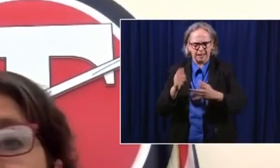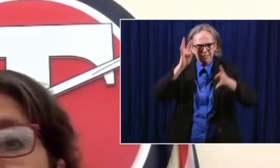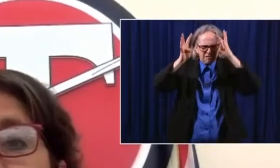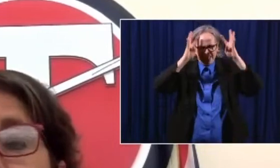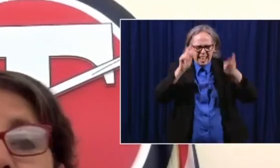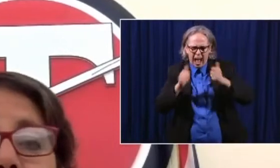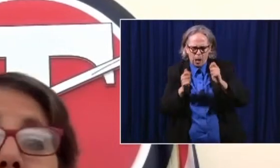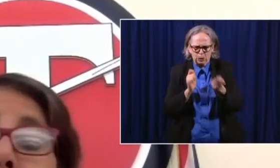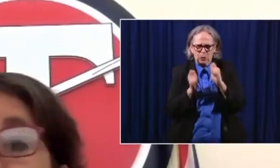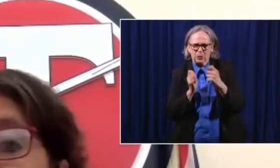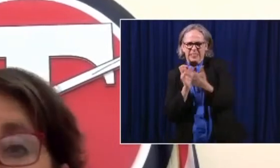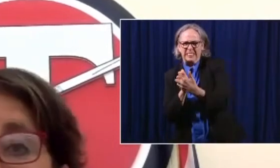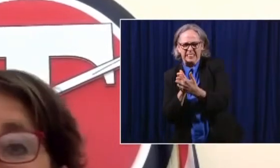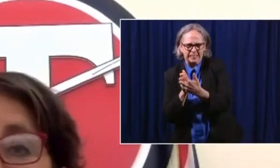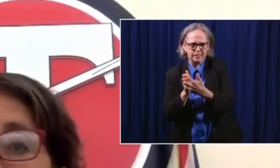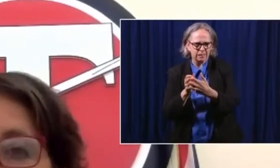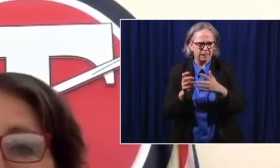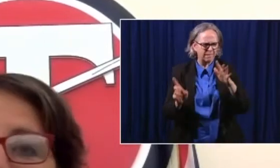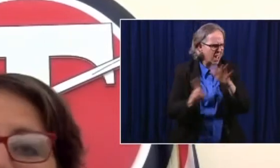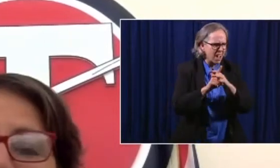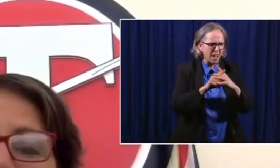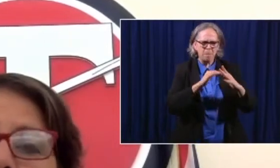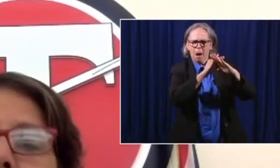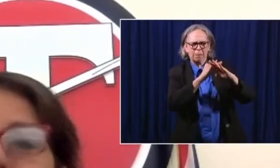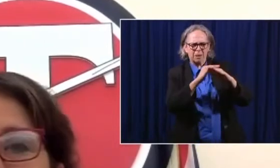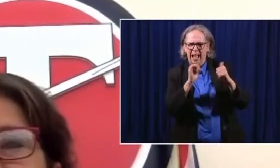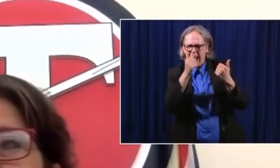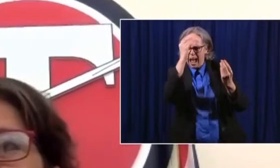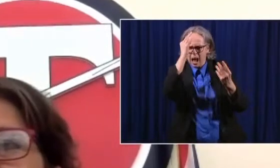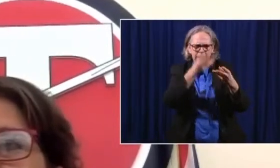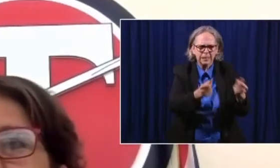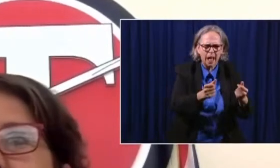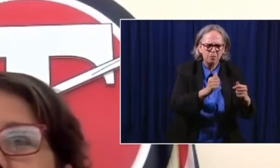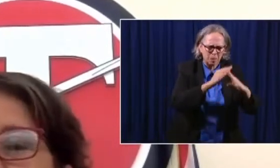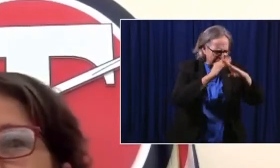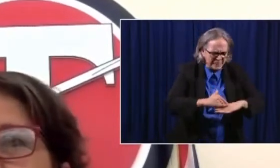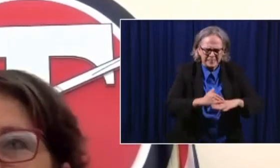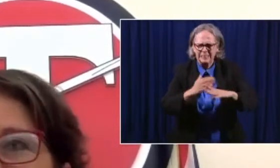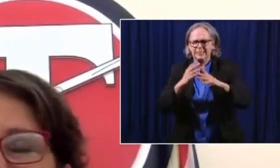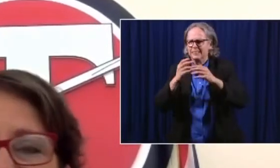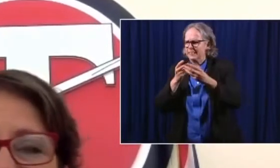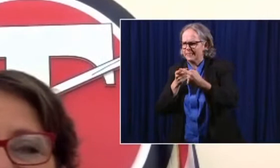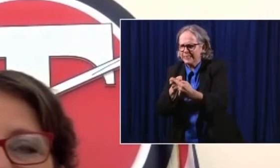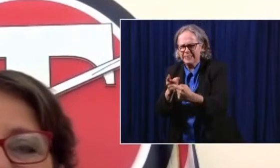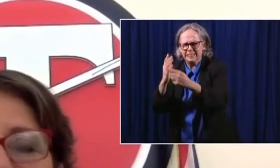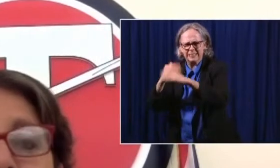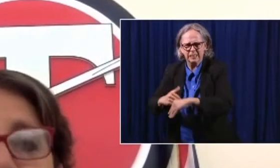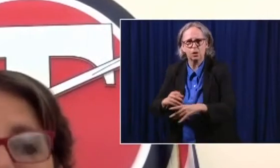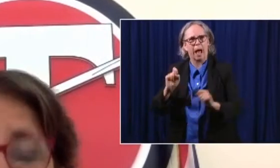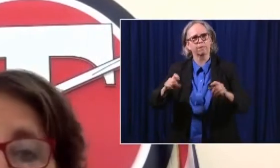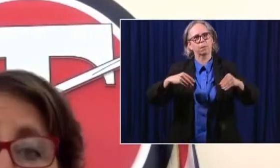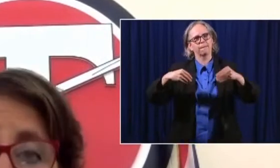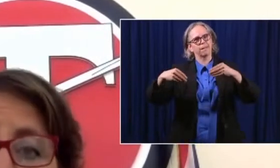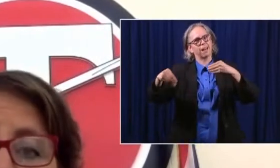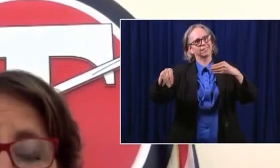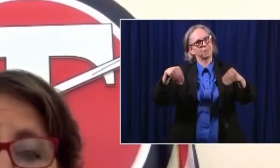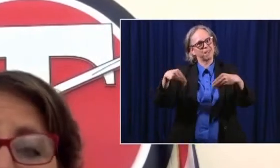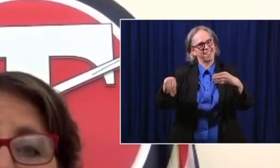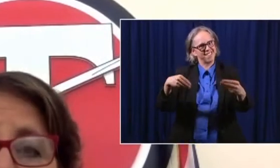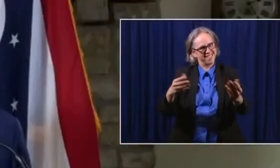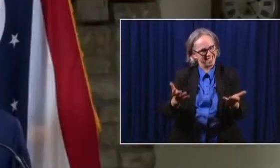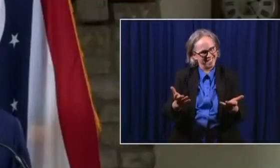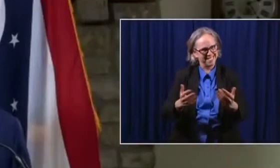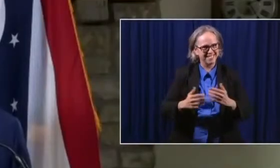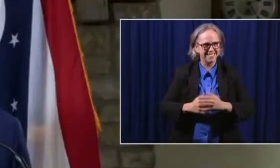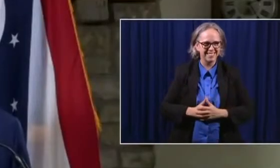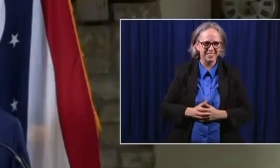avoid those barriers or solutions to those barriers, if you will. So one of the things, you and I talked a week or